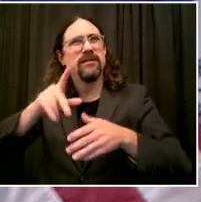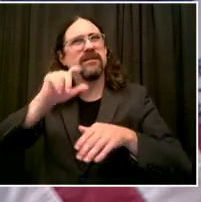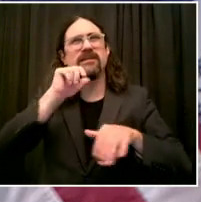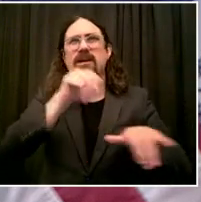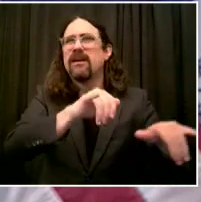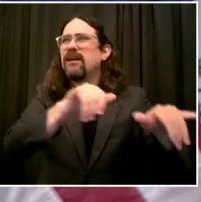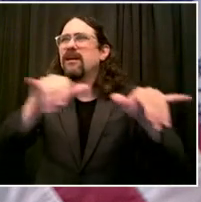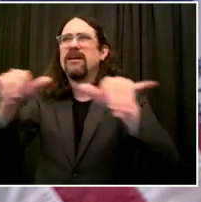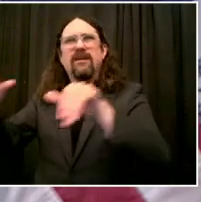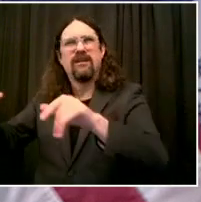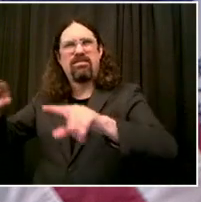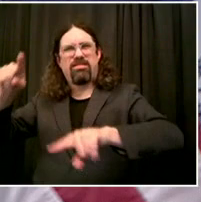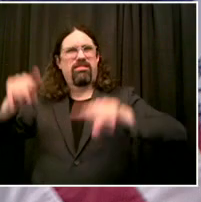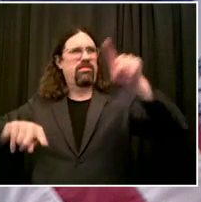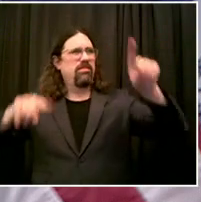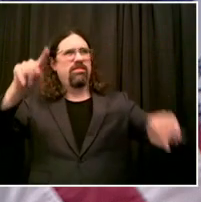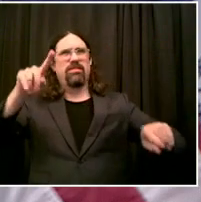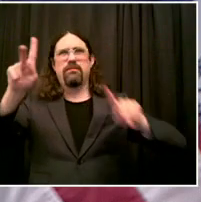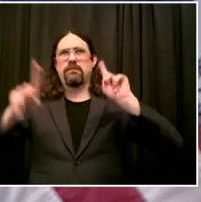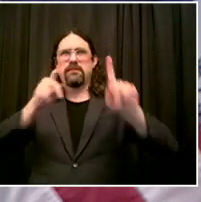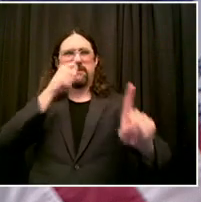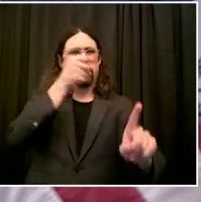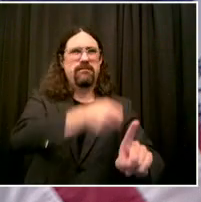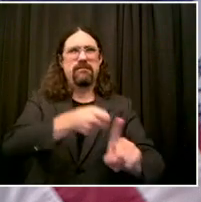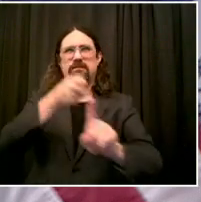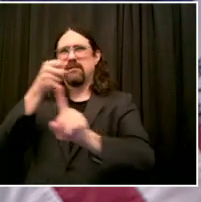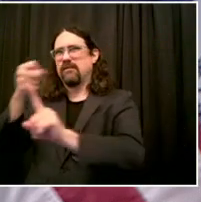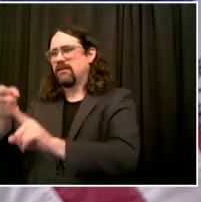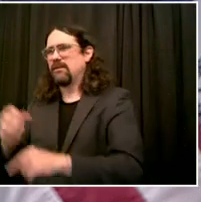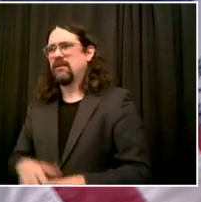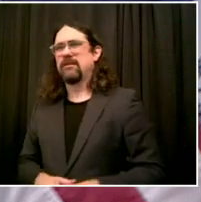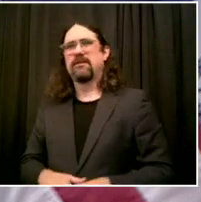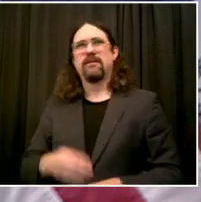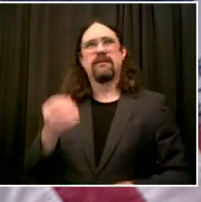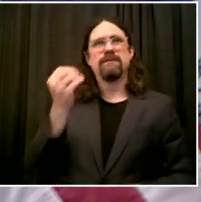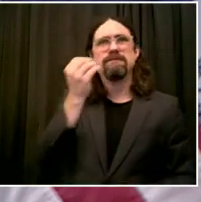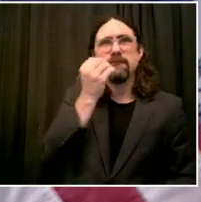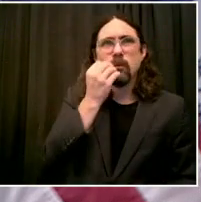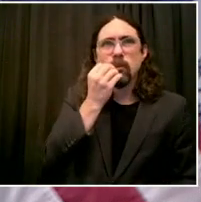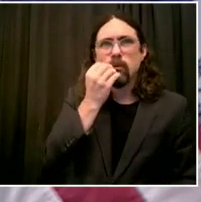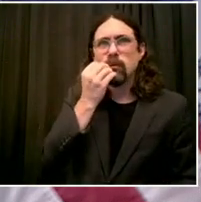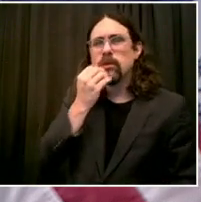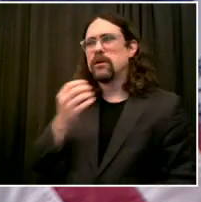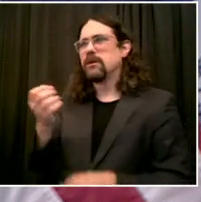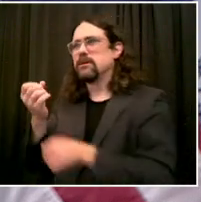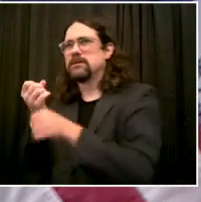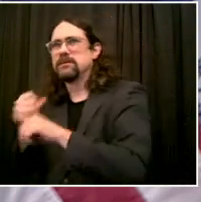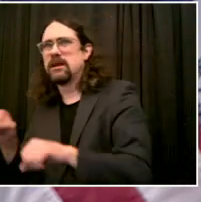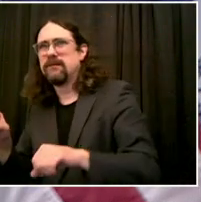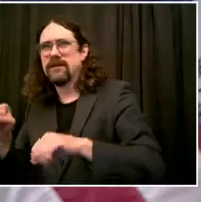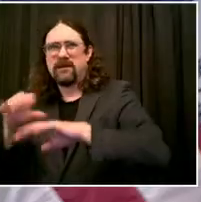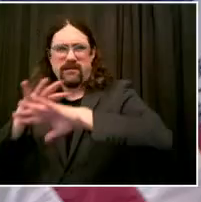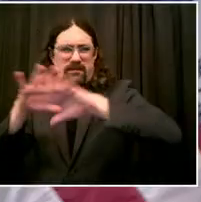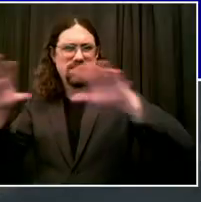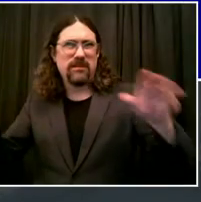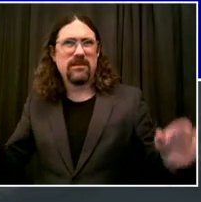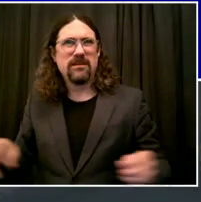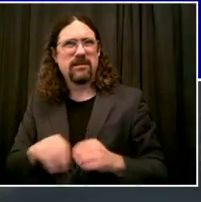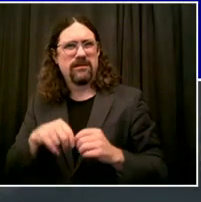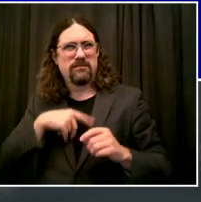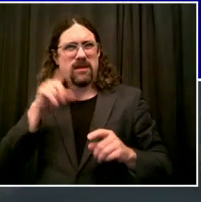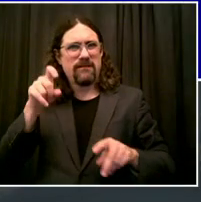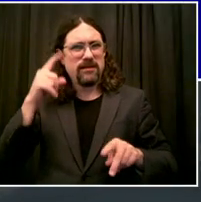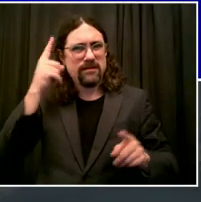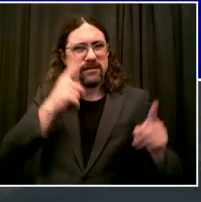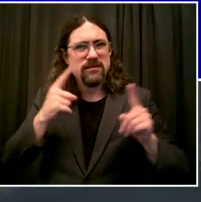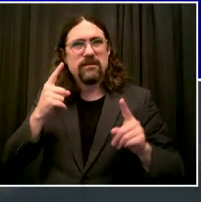to an issue that so many New Yorkers care about, and it is a very important everyday issue. Once again, alternate side parking.